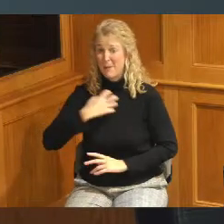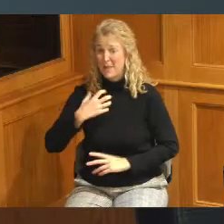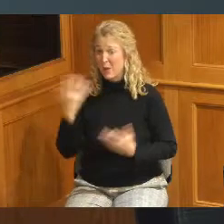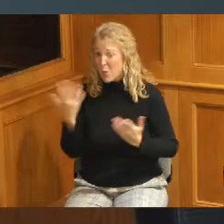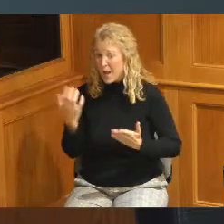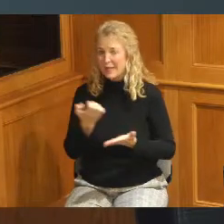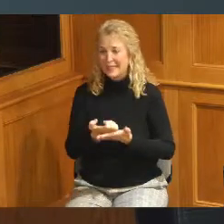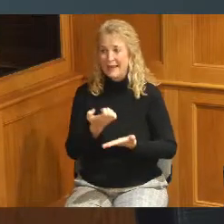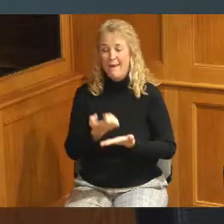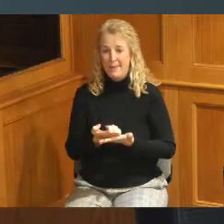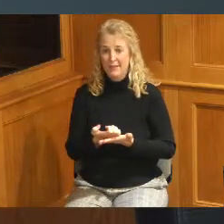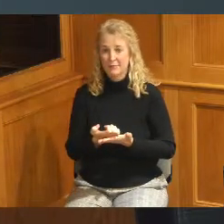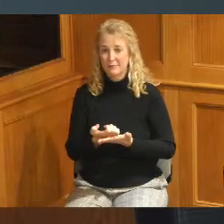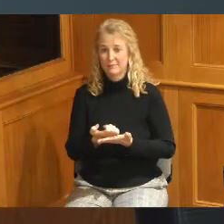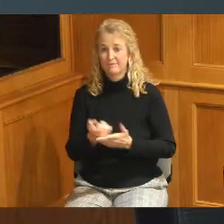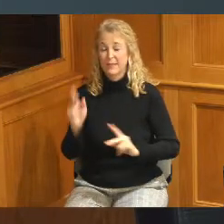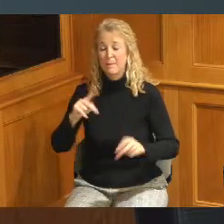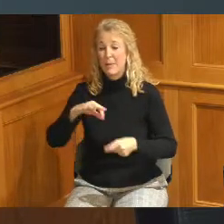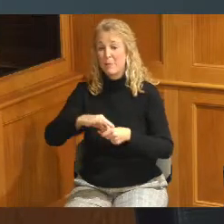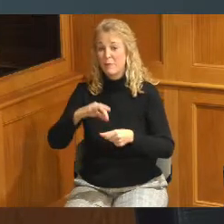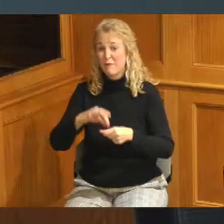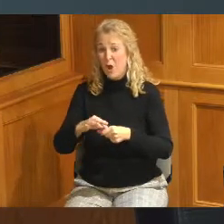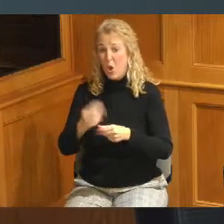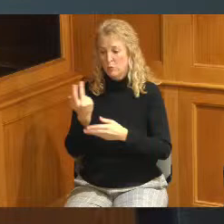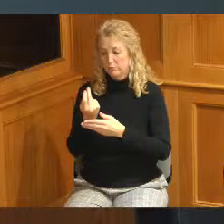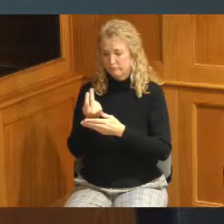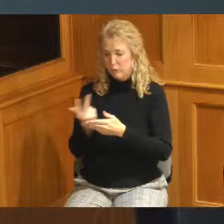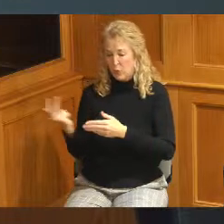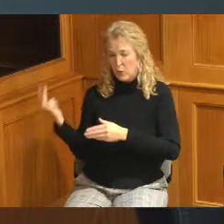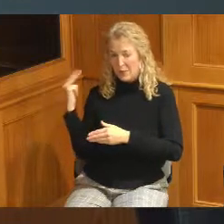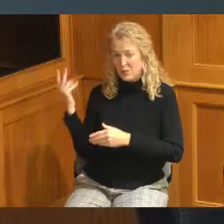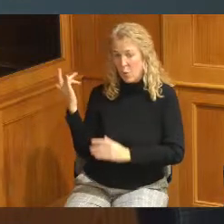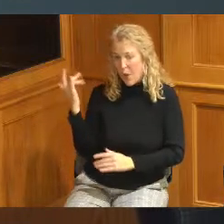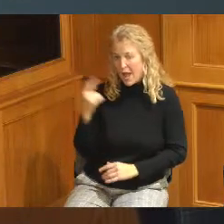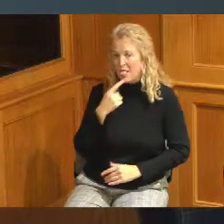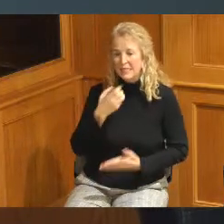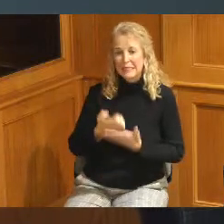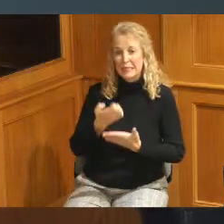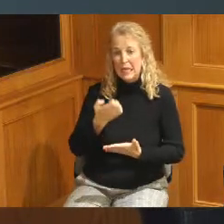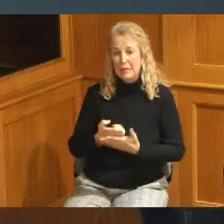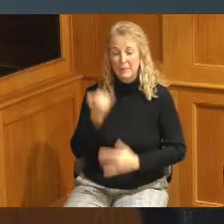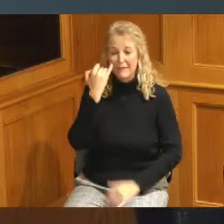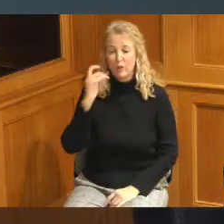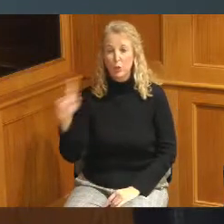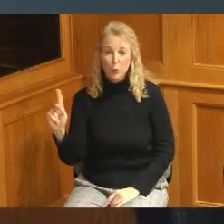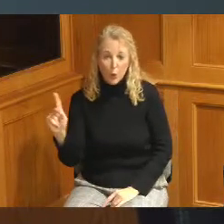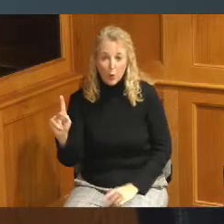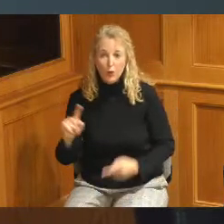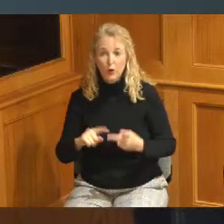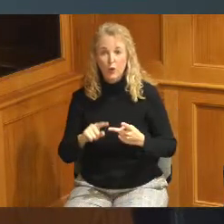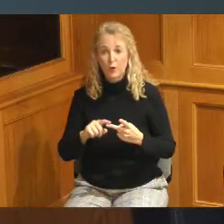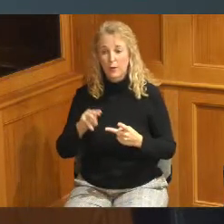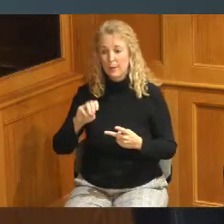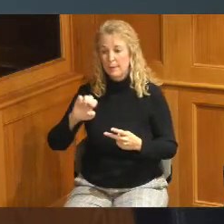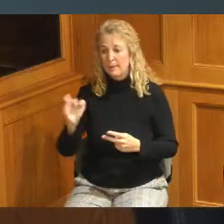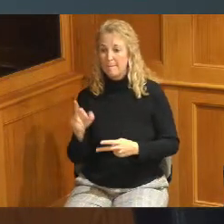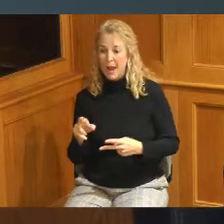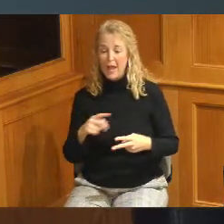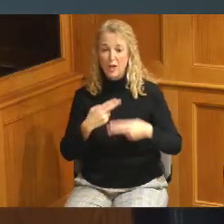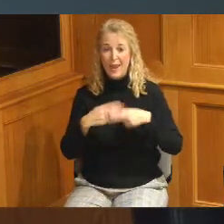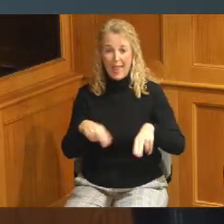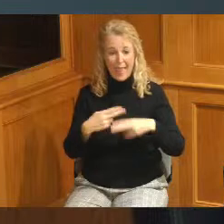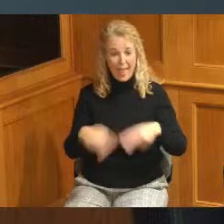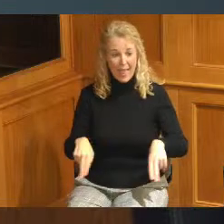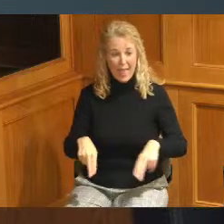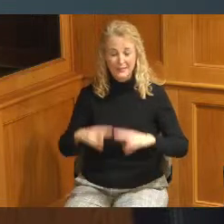economy. People said, wait a minute. You go to Kroger's or you go to Meijer's and eggs and bacon is jumping out of